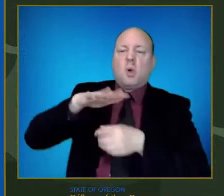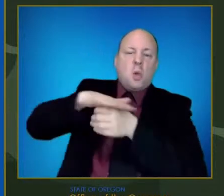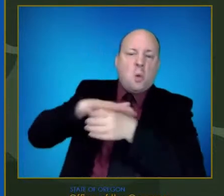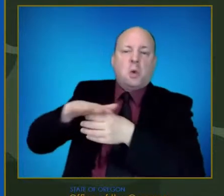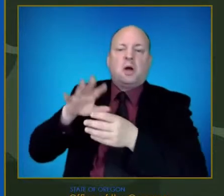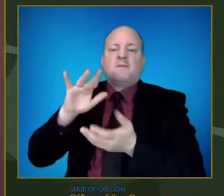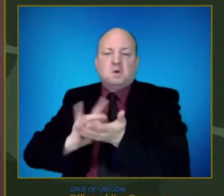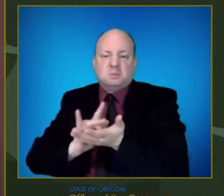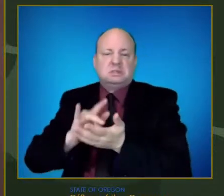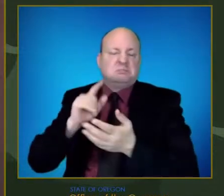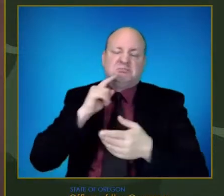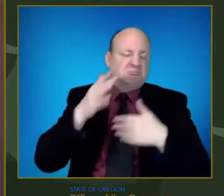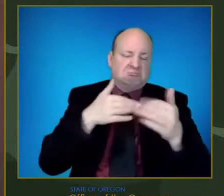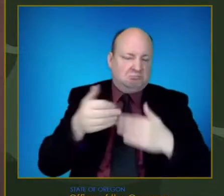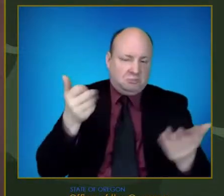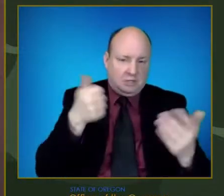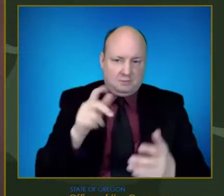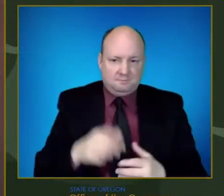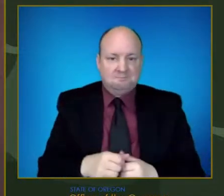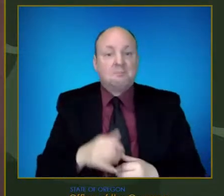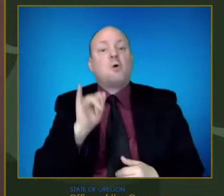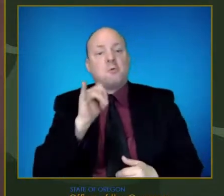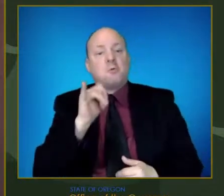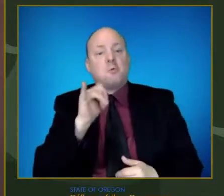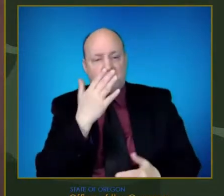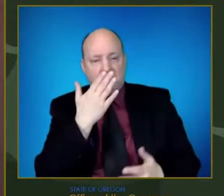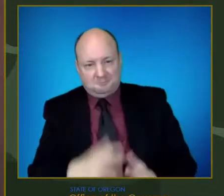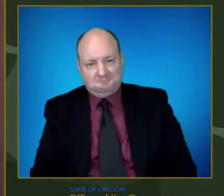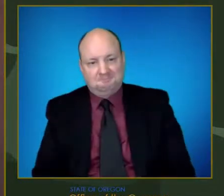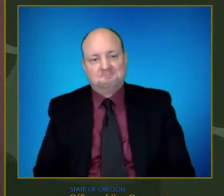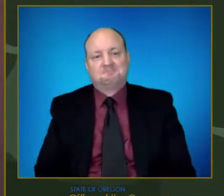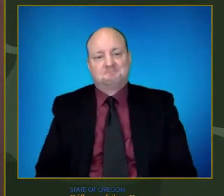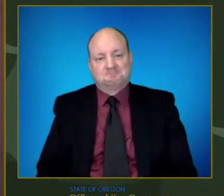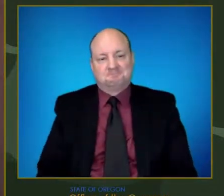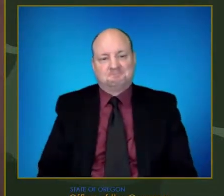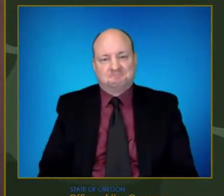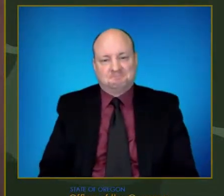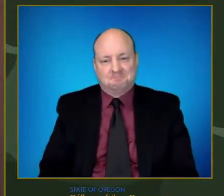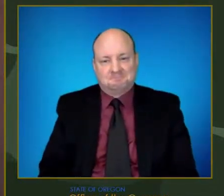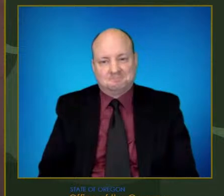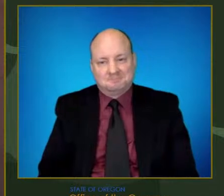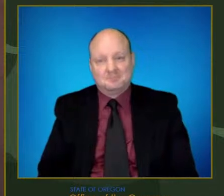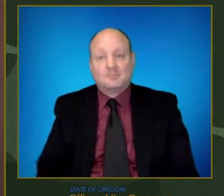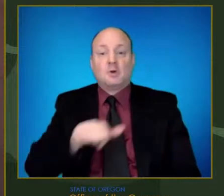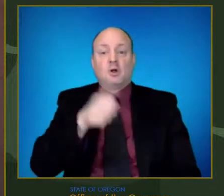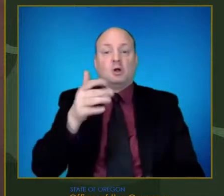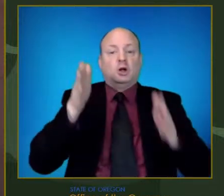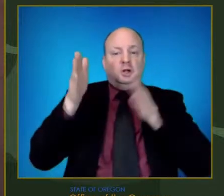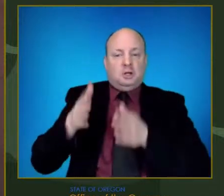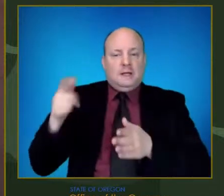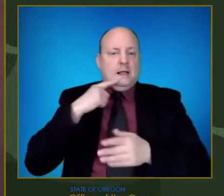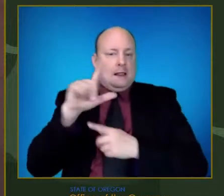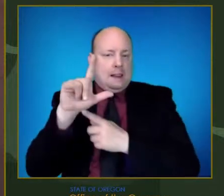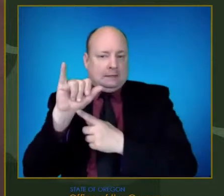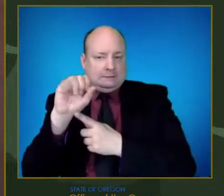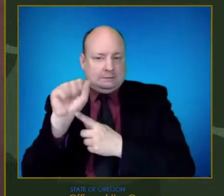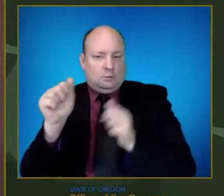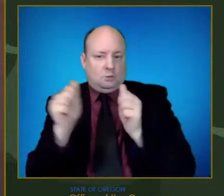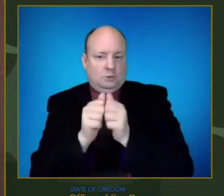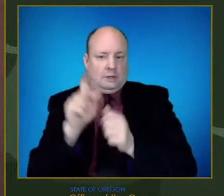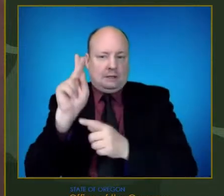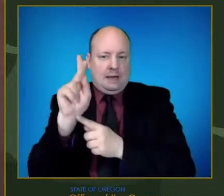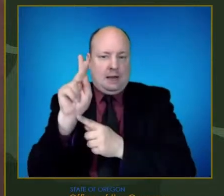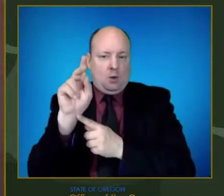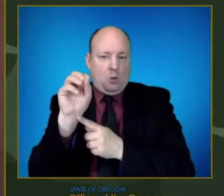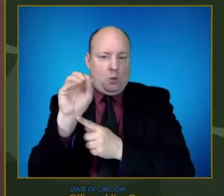thank you. Thank you, Pat. We'll go next to Lisa Balick with COIN. Go ahead, Lisa. Yes,